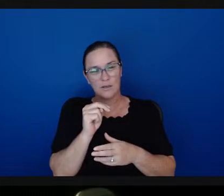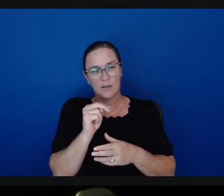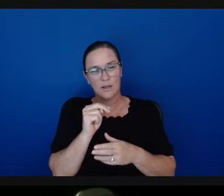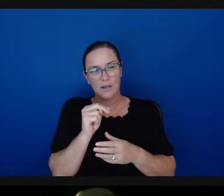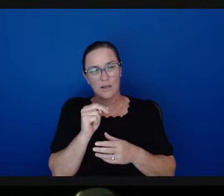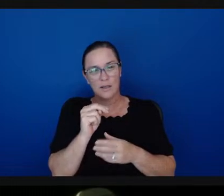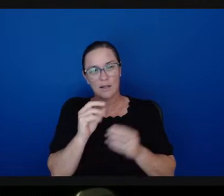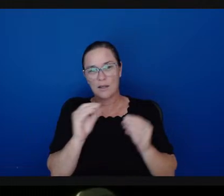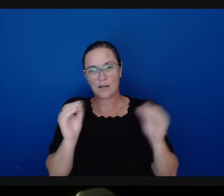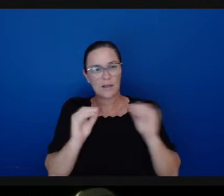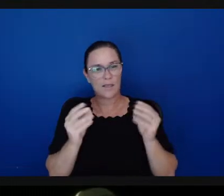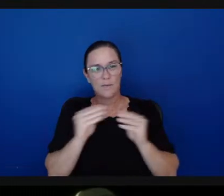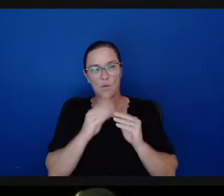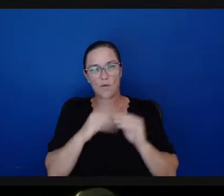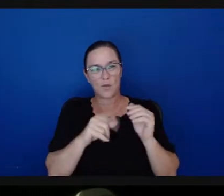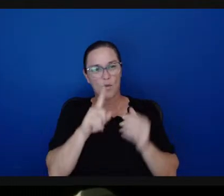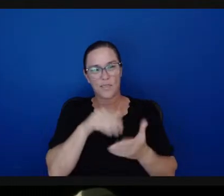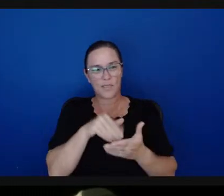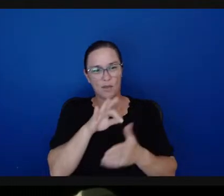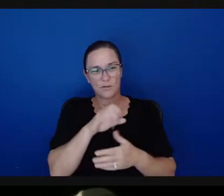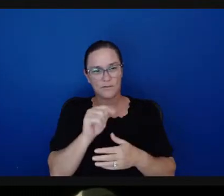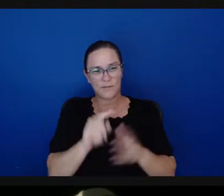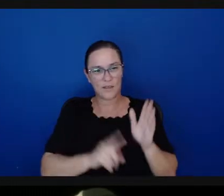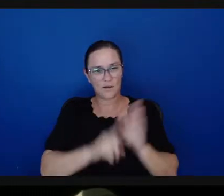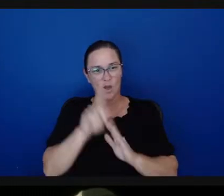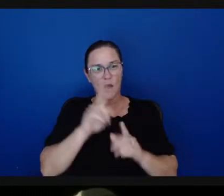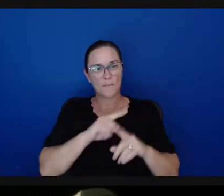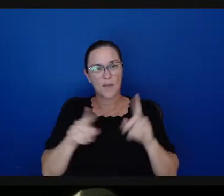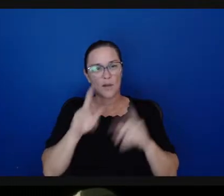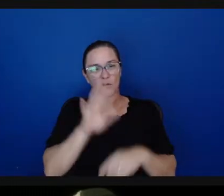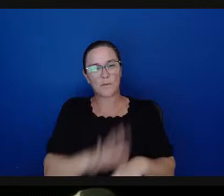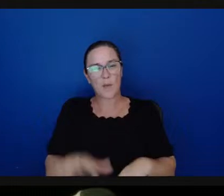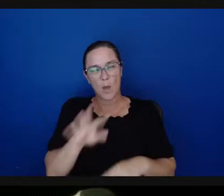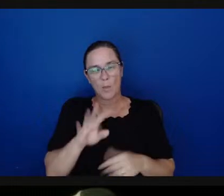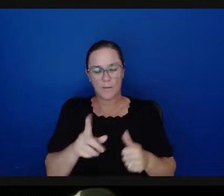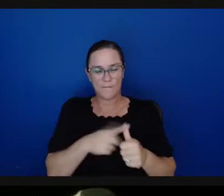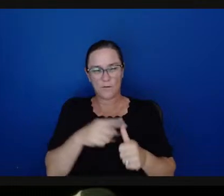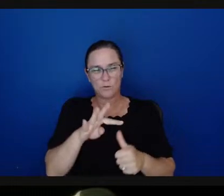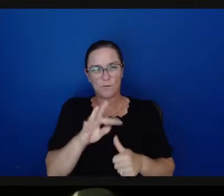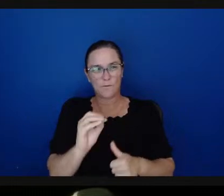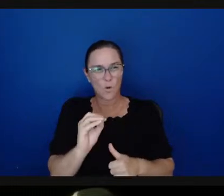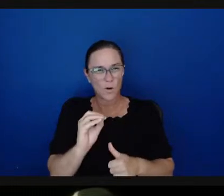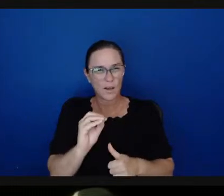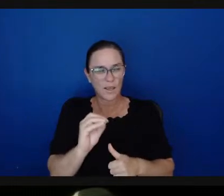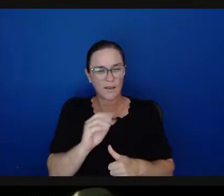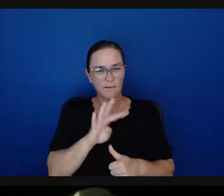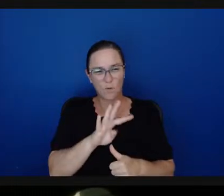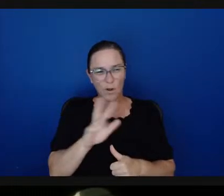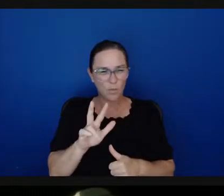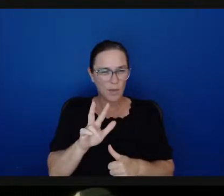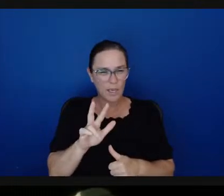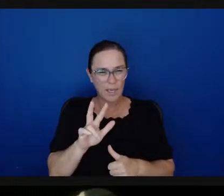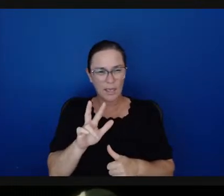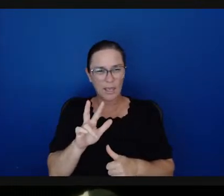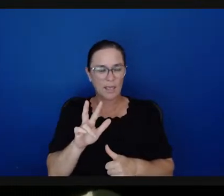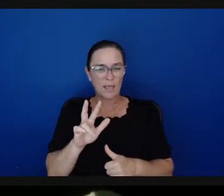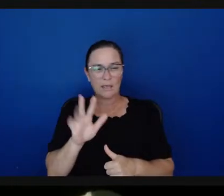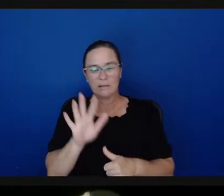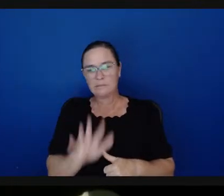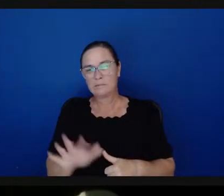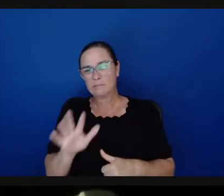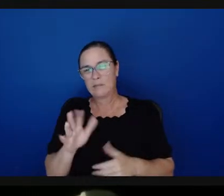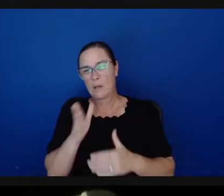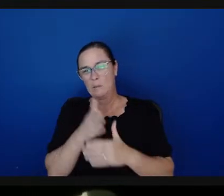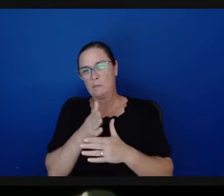right? So it was about the first 40, I forget, 43, somewhere in there in the mid 40s of